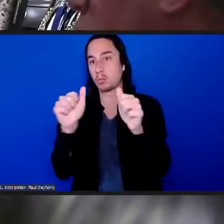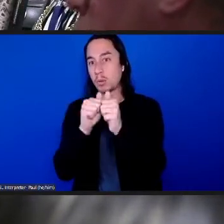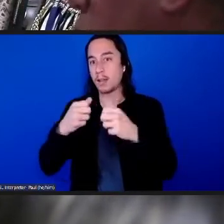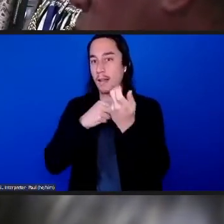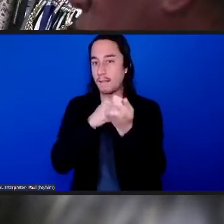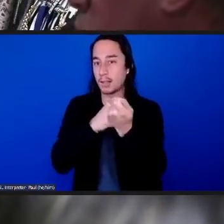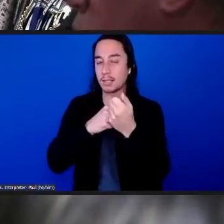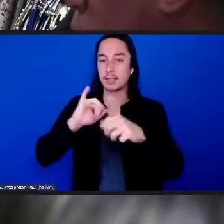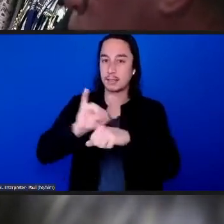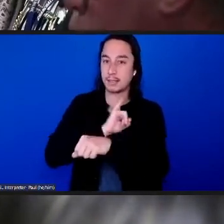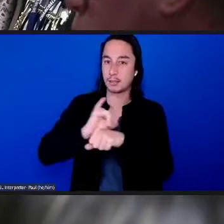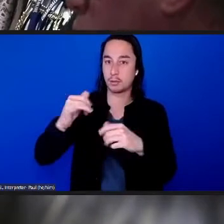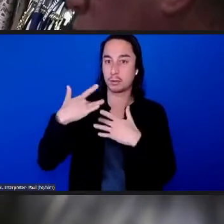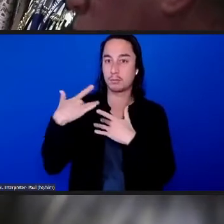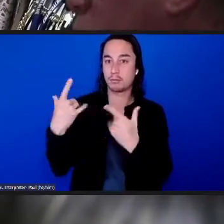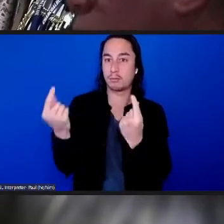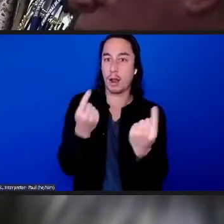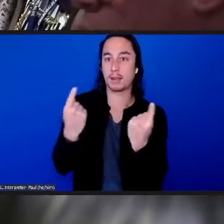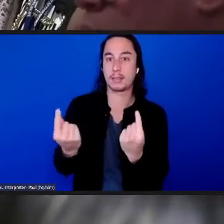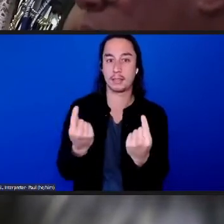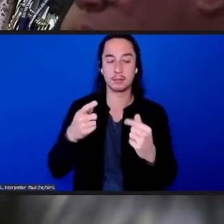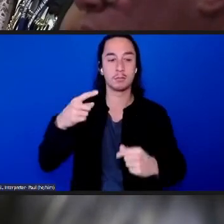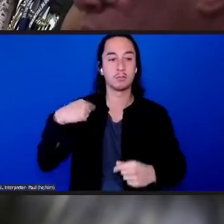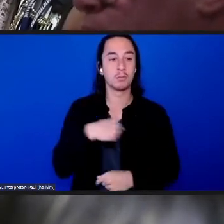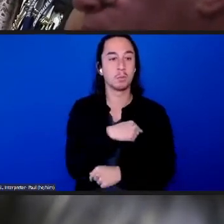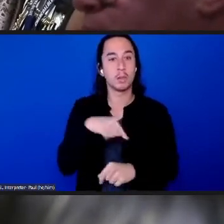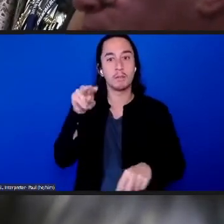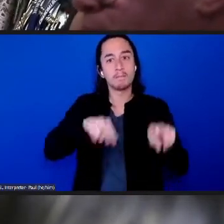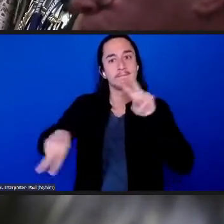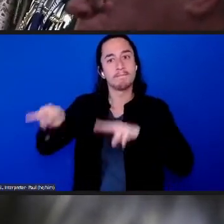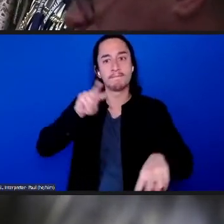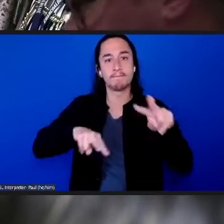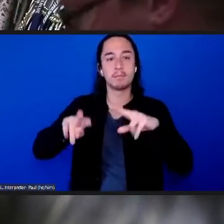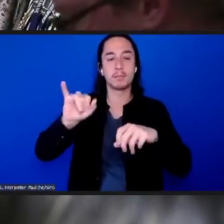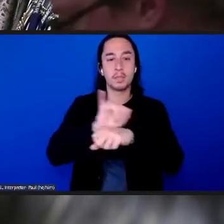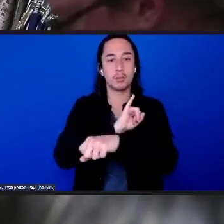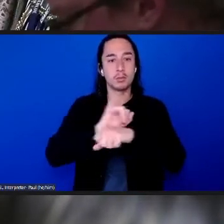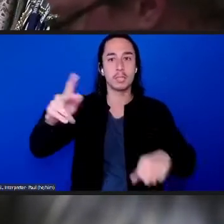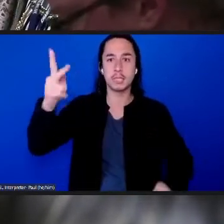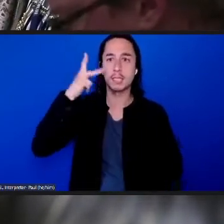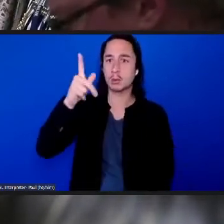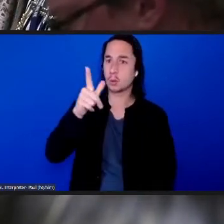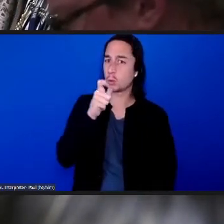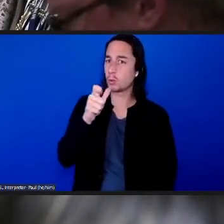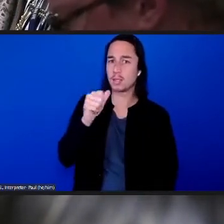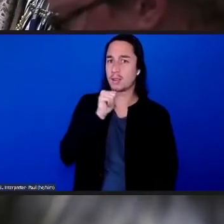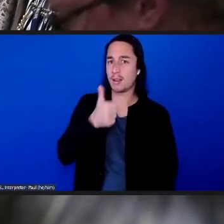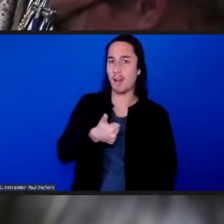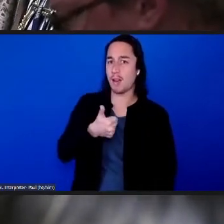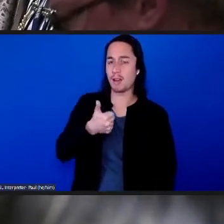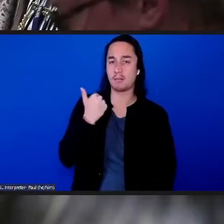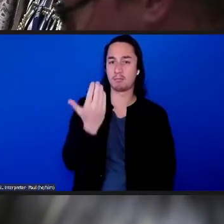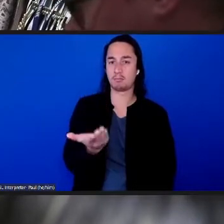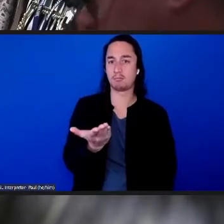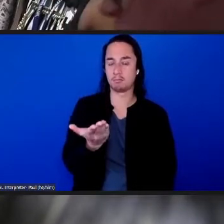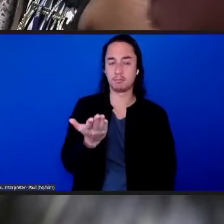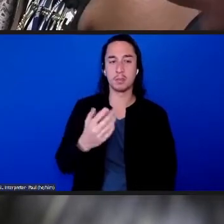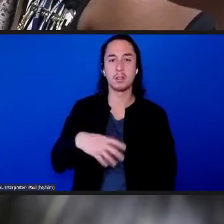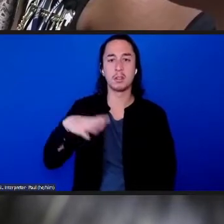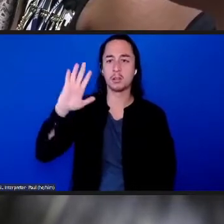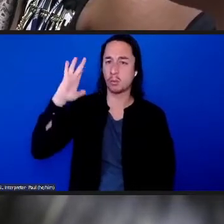practices, is taking a look at the industry and seeing who's not there and